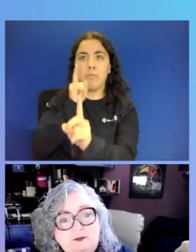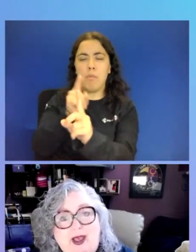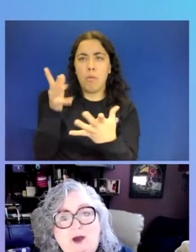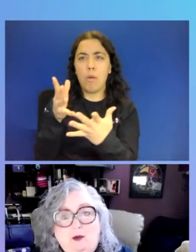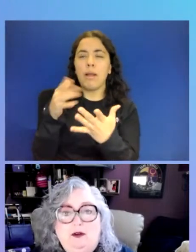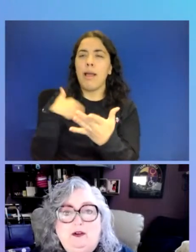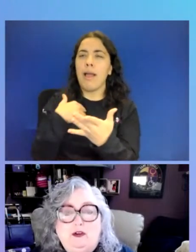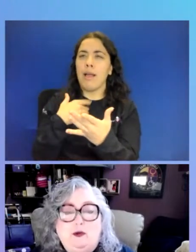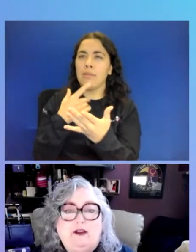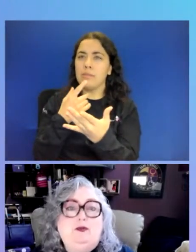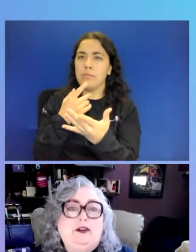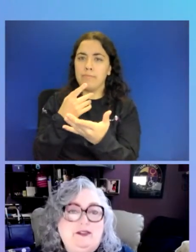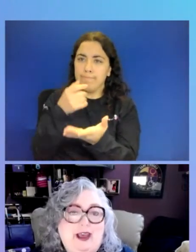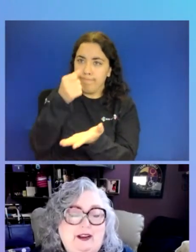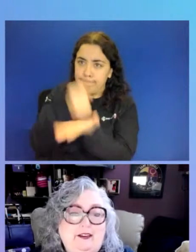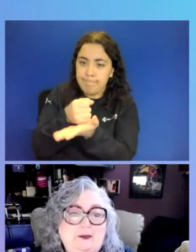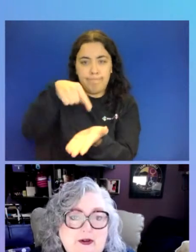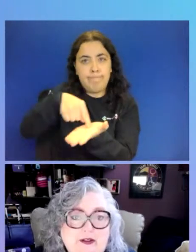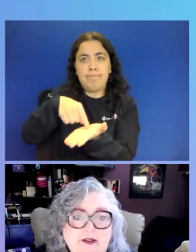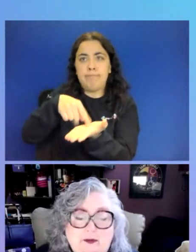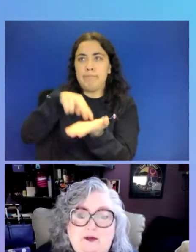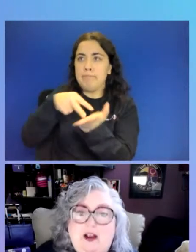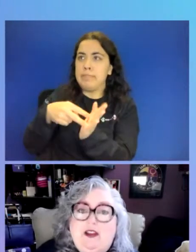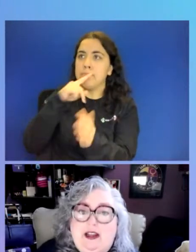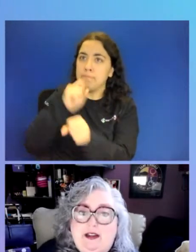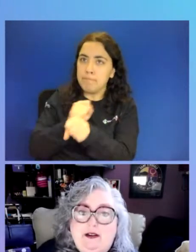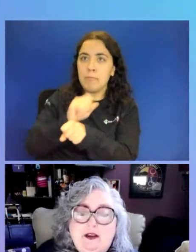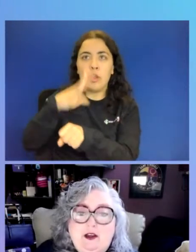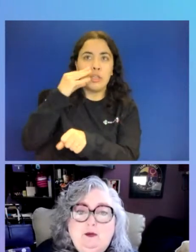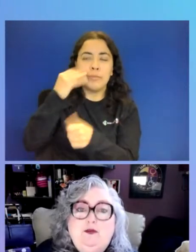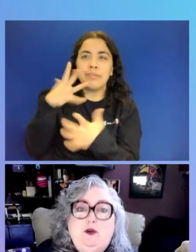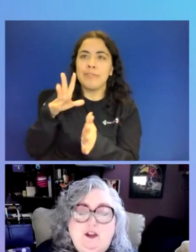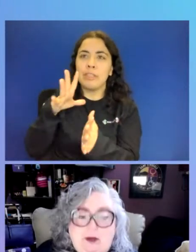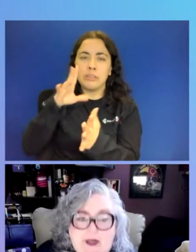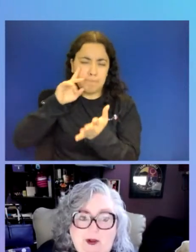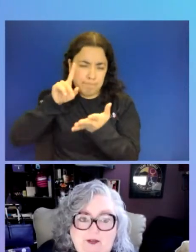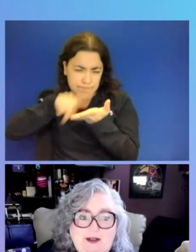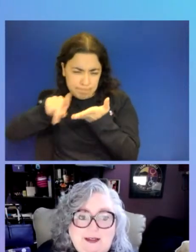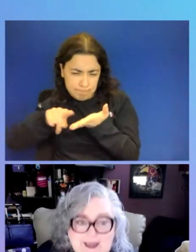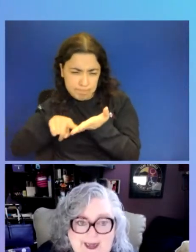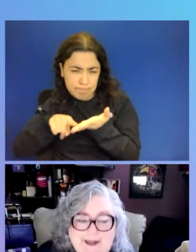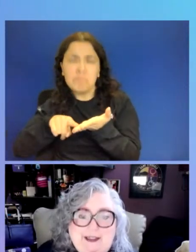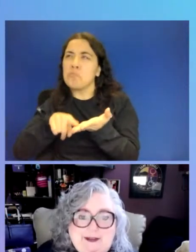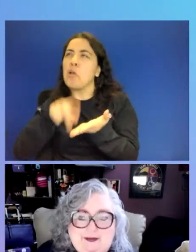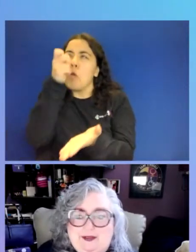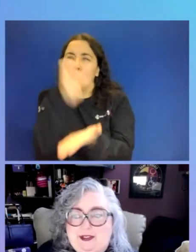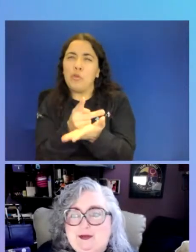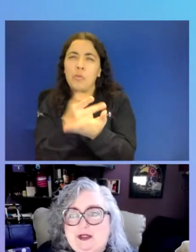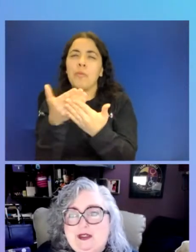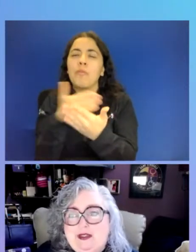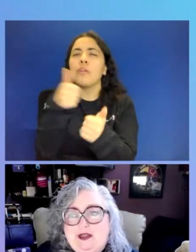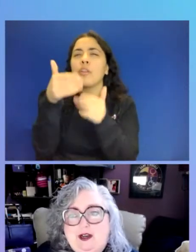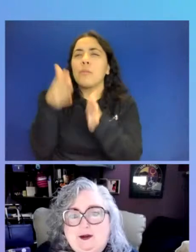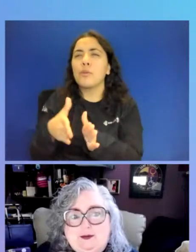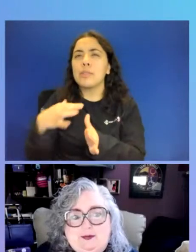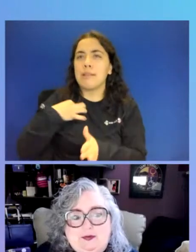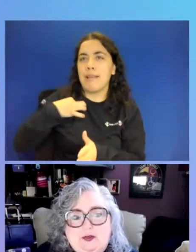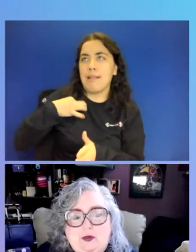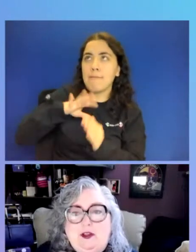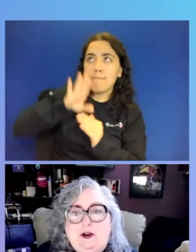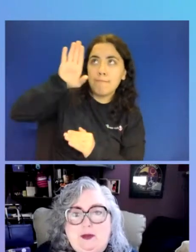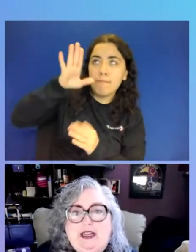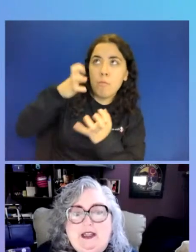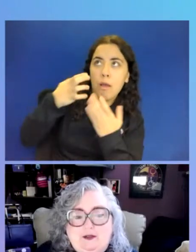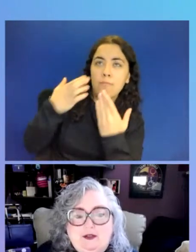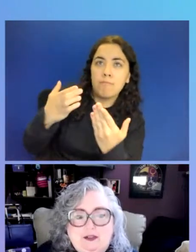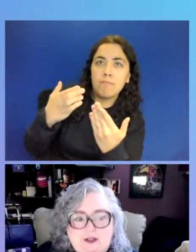validity and some power to express that experience that's been validated before somebody qualifies as a candidate. So, so